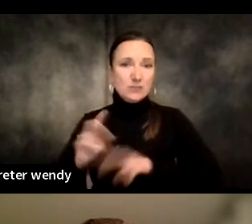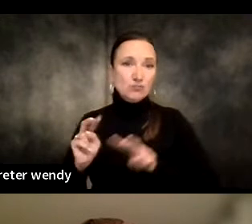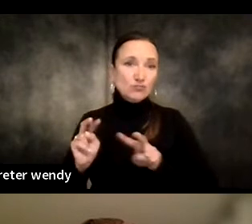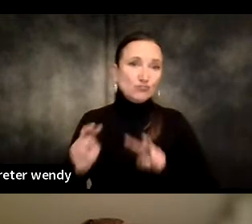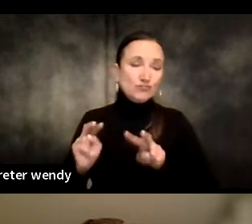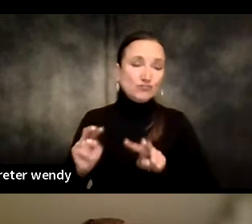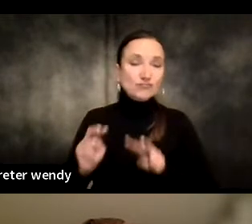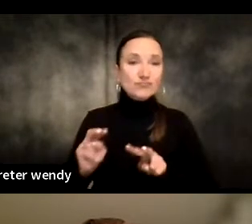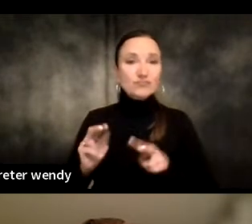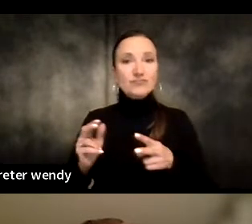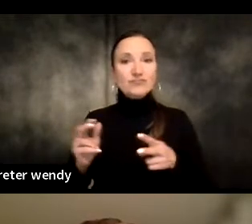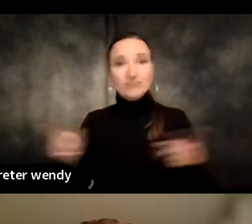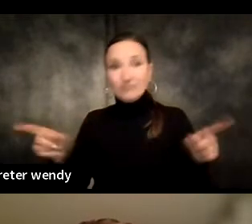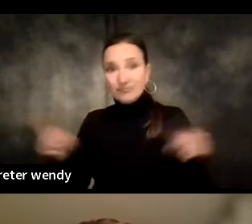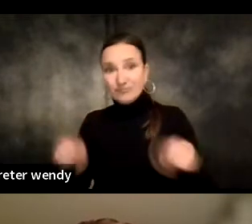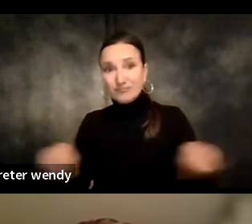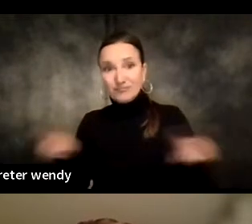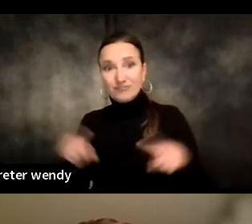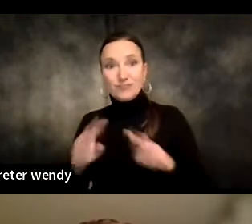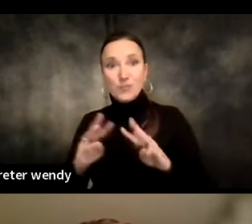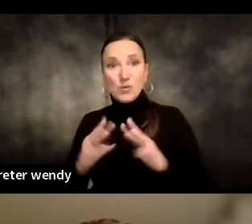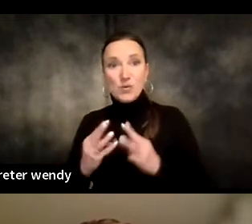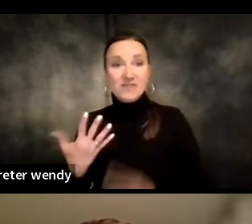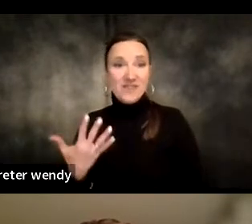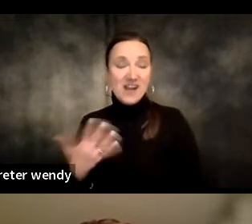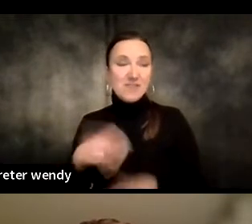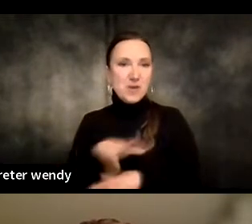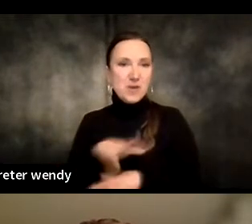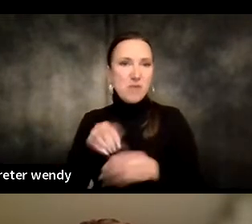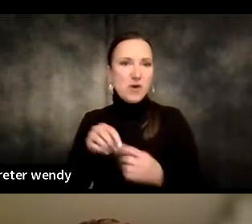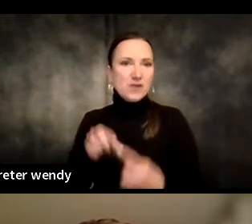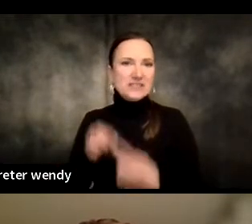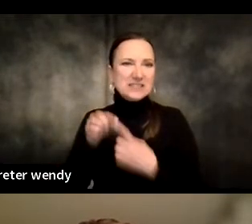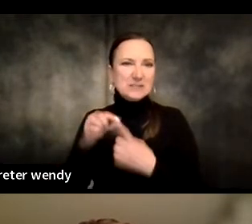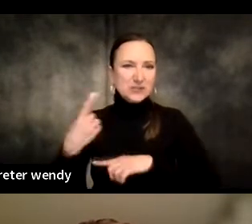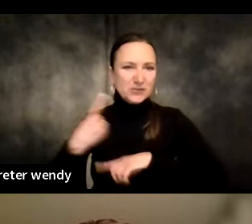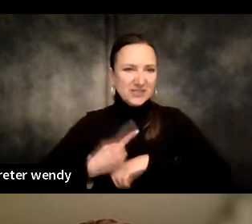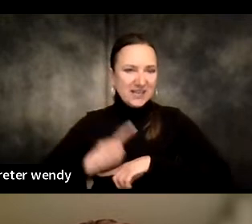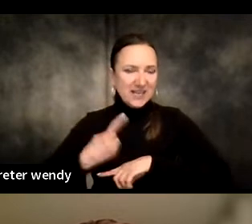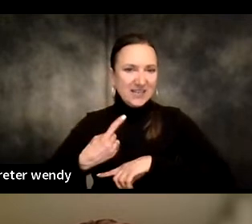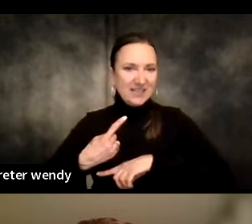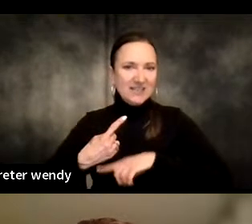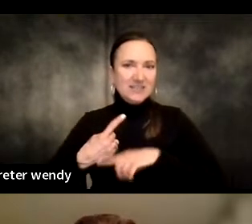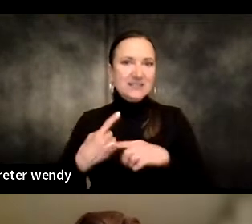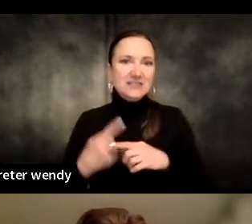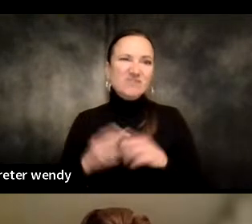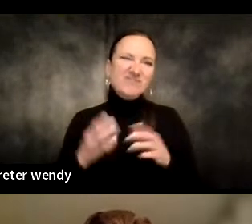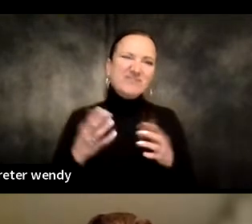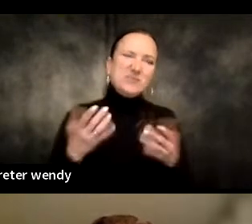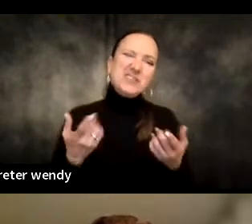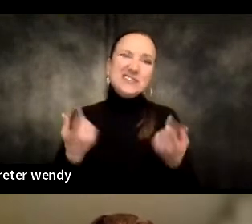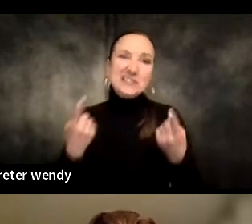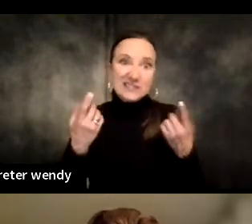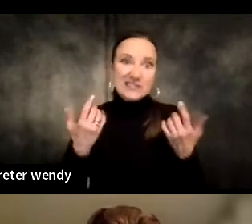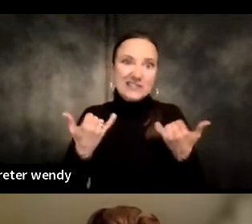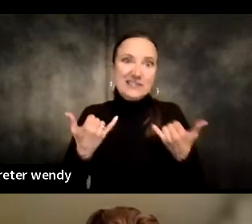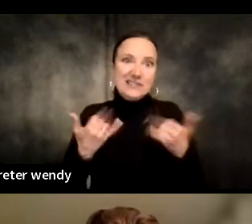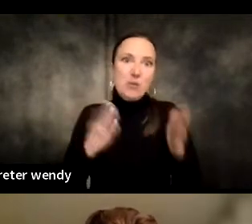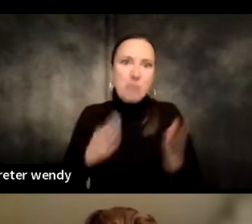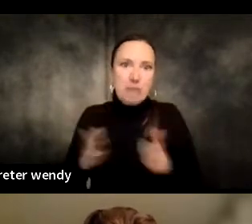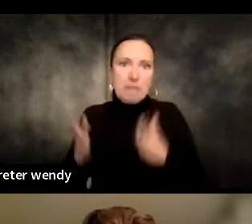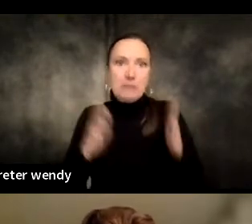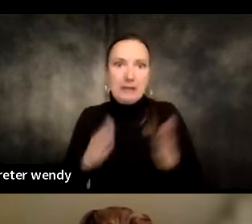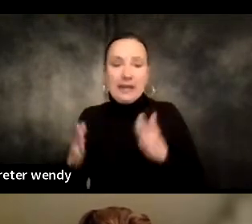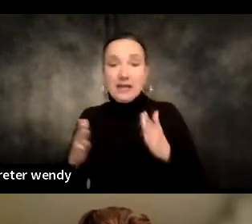to having everyone in Ward 5 be a part of this special day. So it's still in the planning phases. So if you guys have